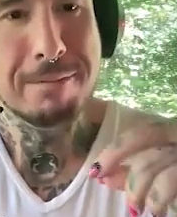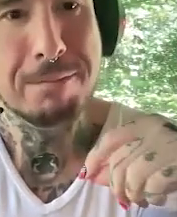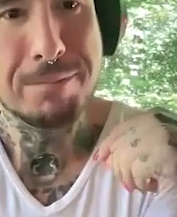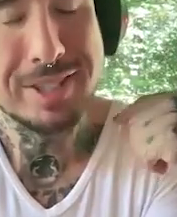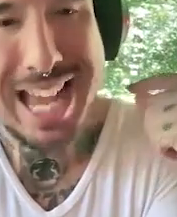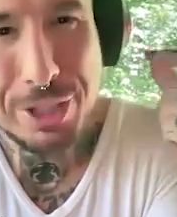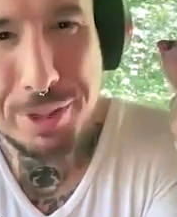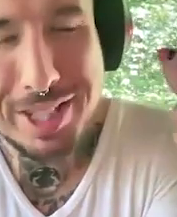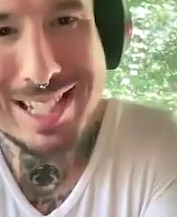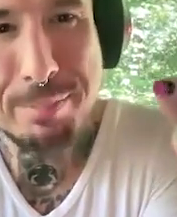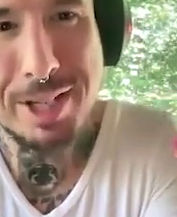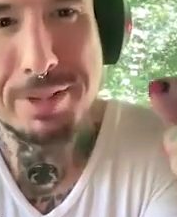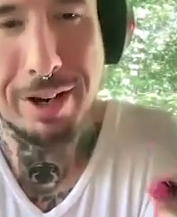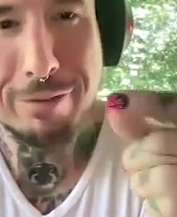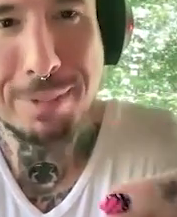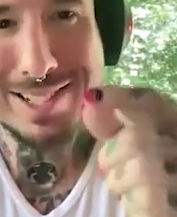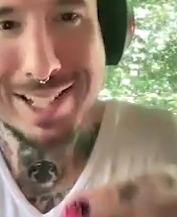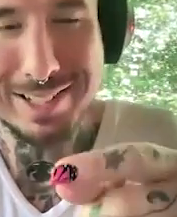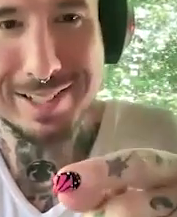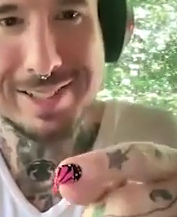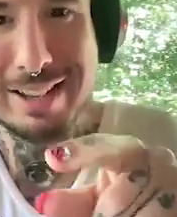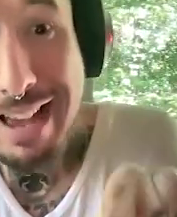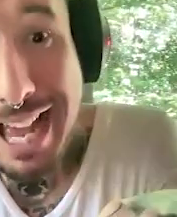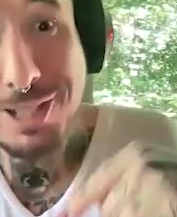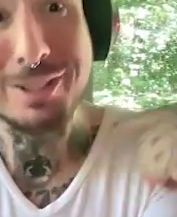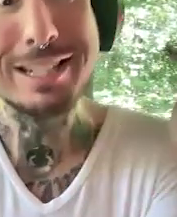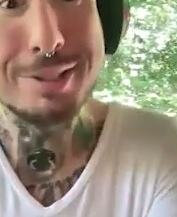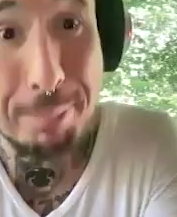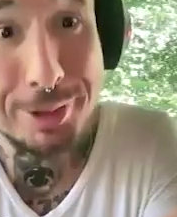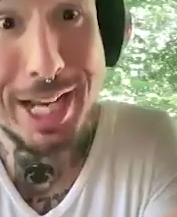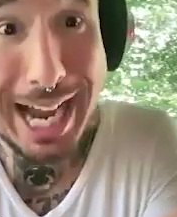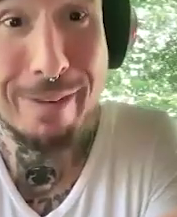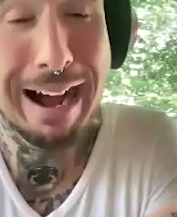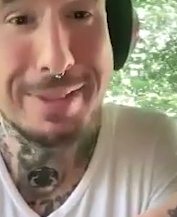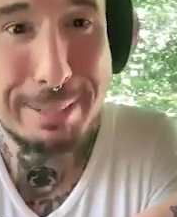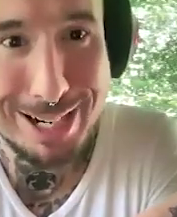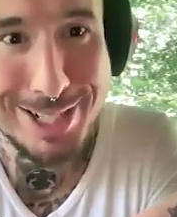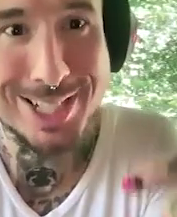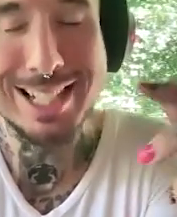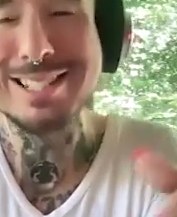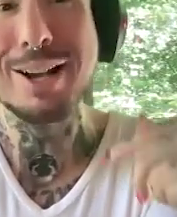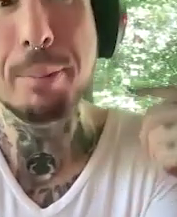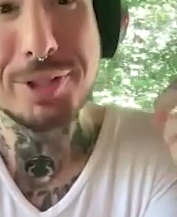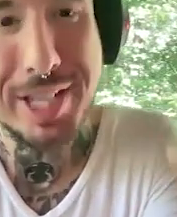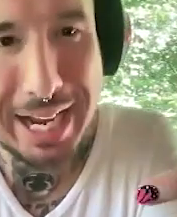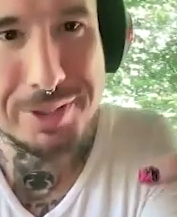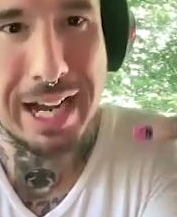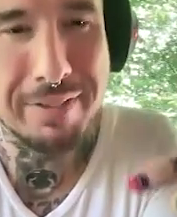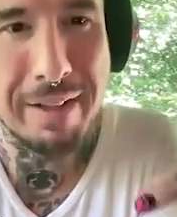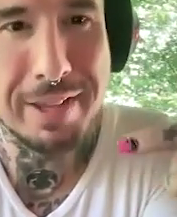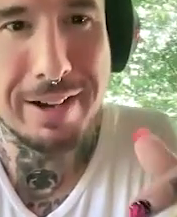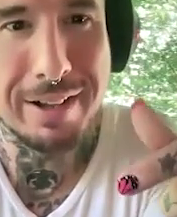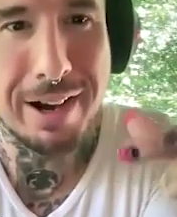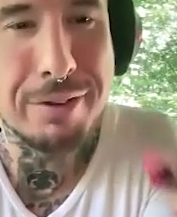you. The symptoms of my sickness actually double down on the oppression. It doubles